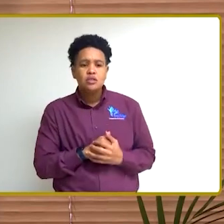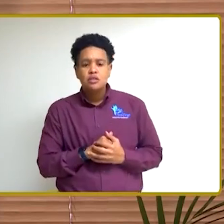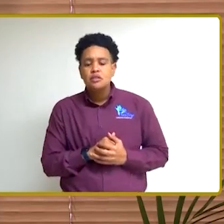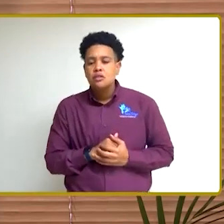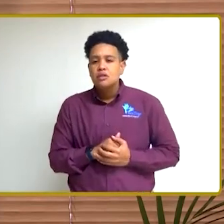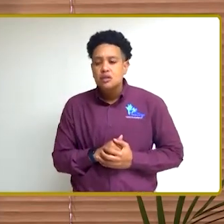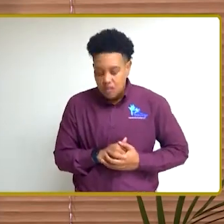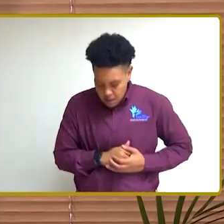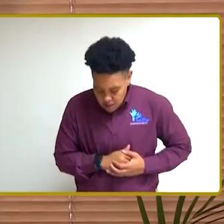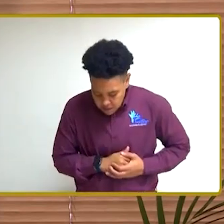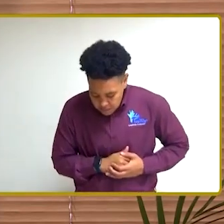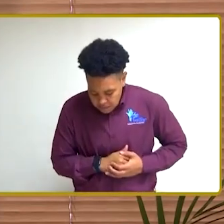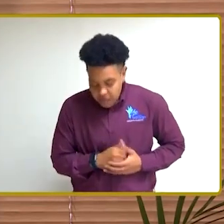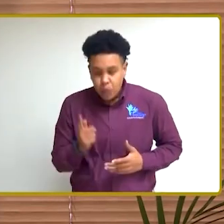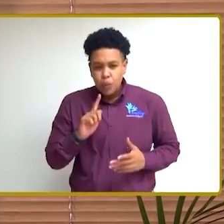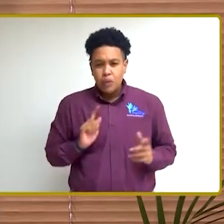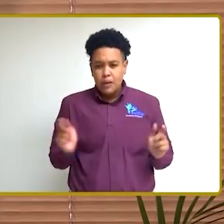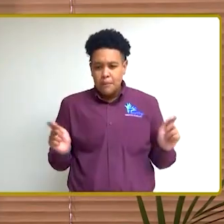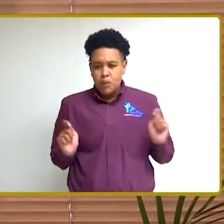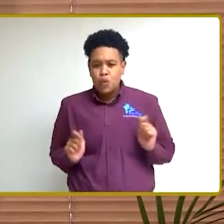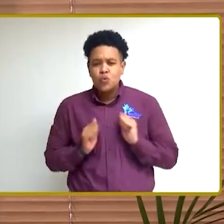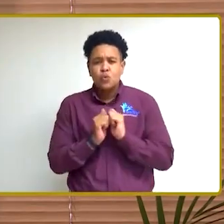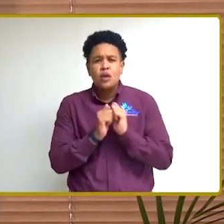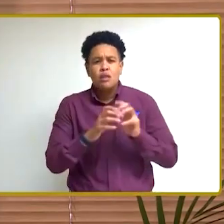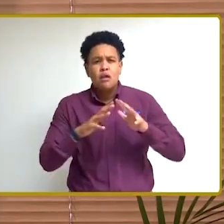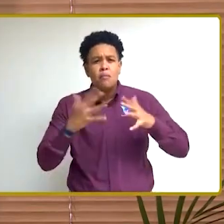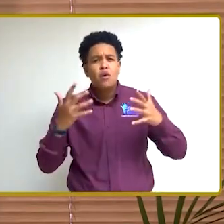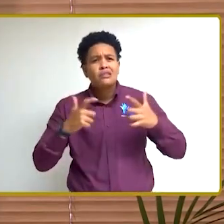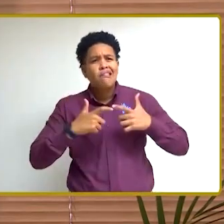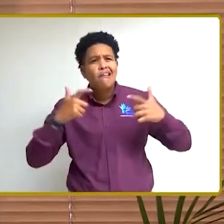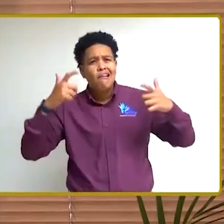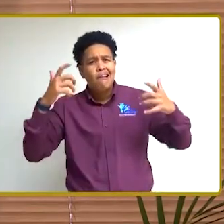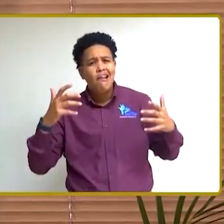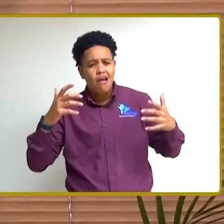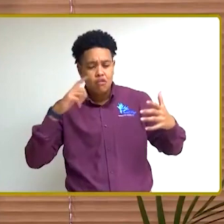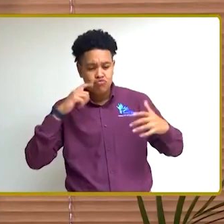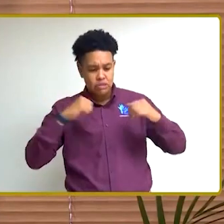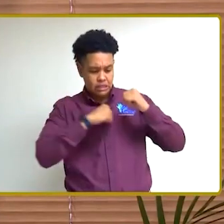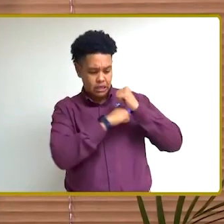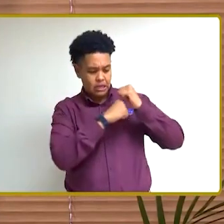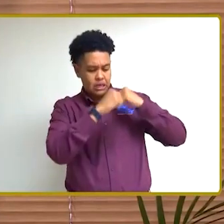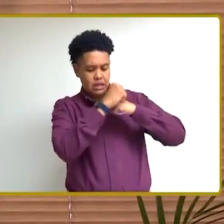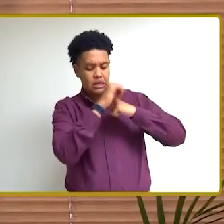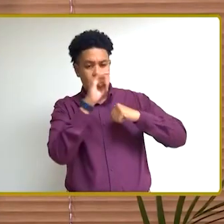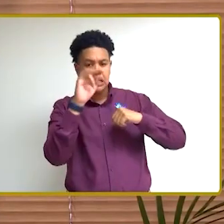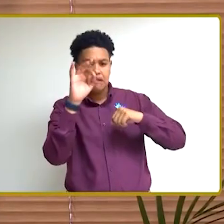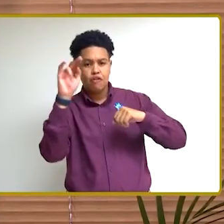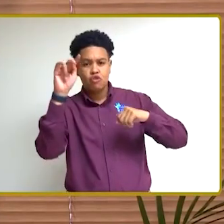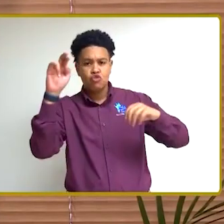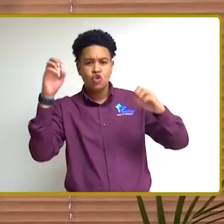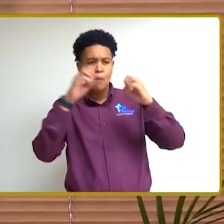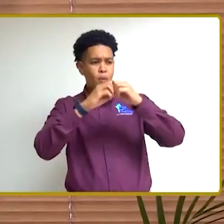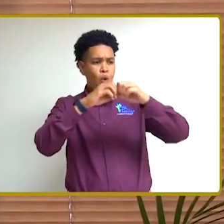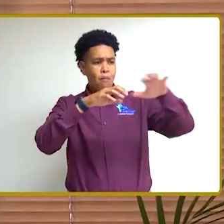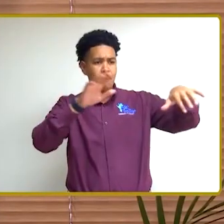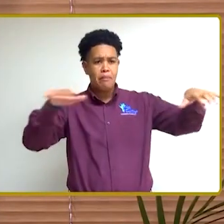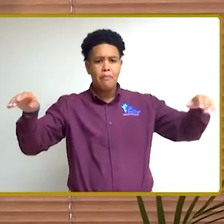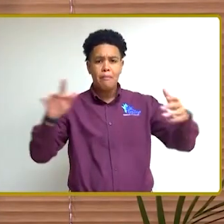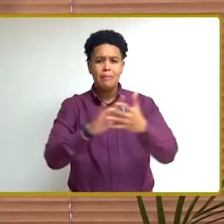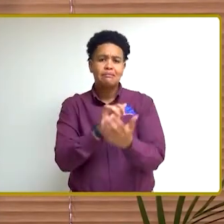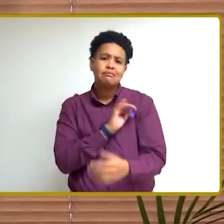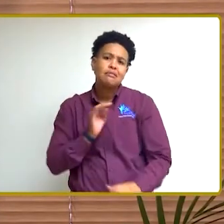we pull together a much larger infrastructure of medical personnel